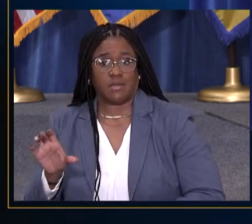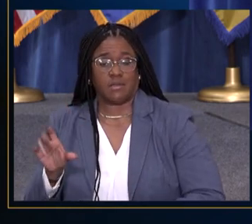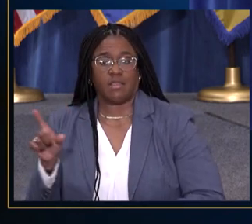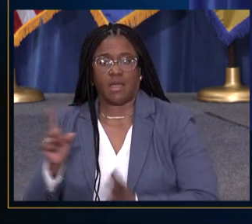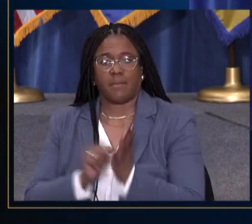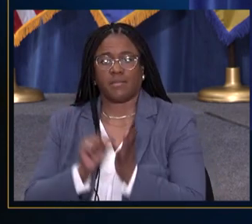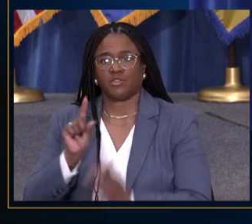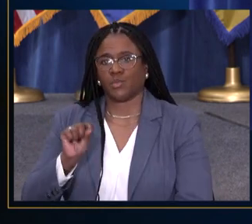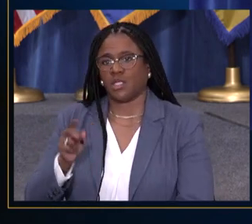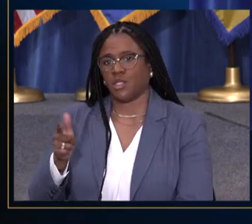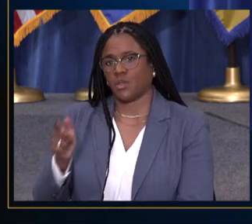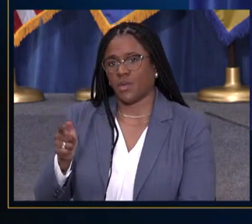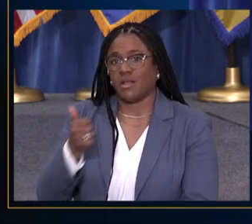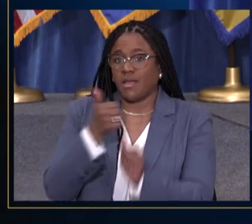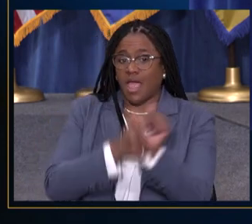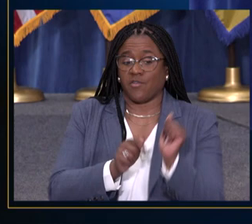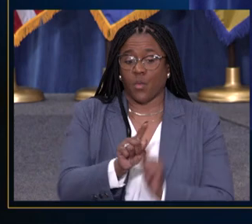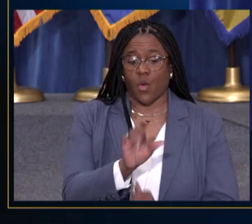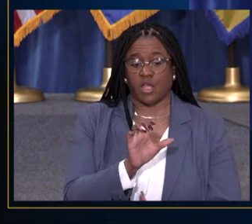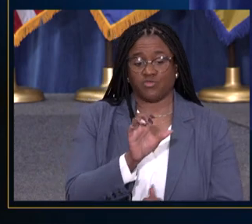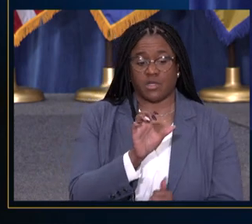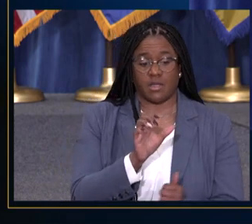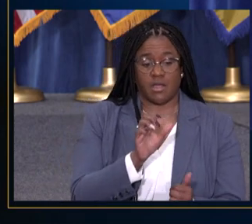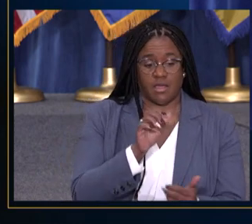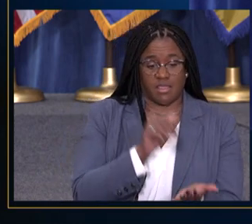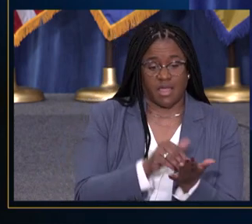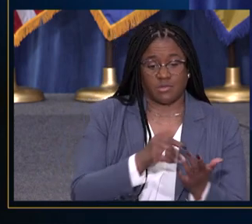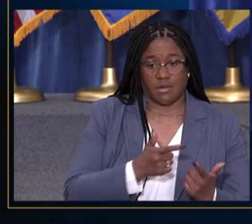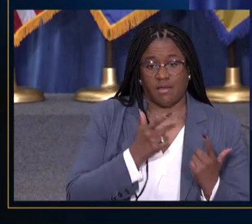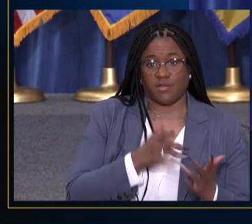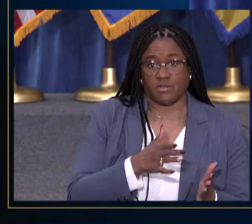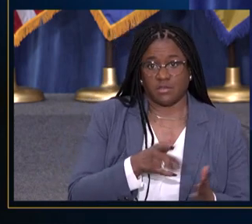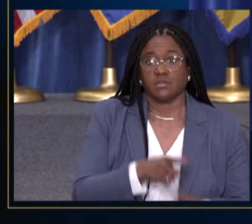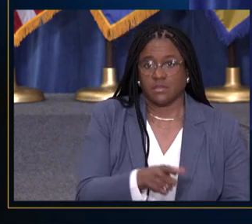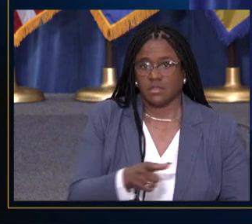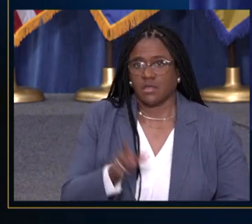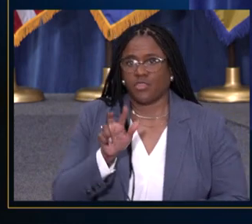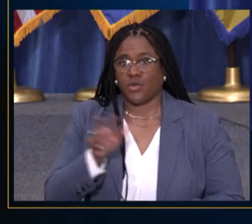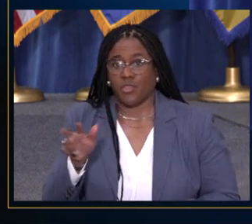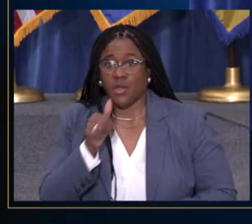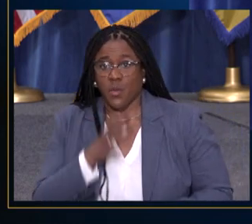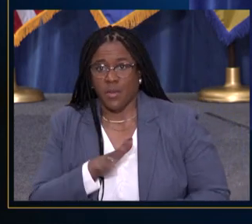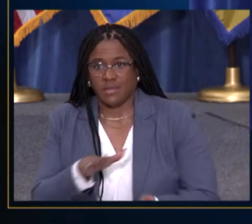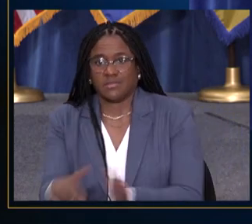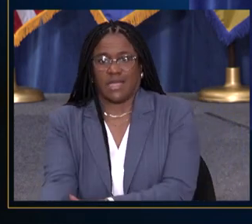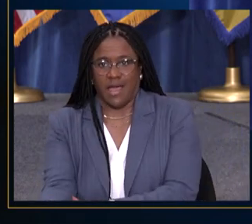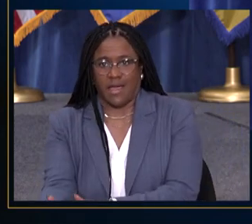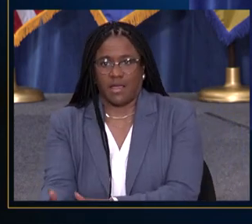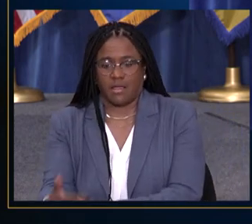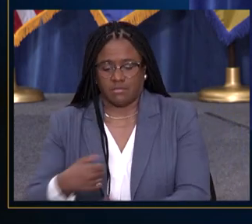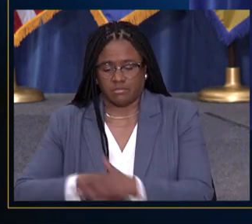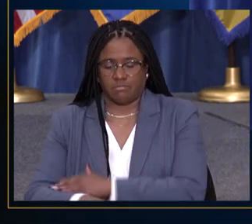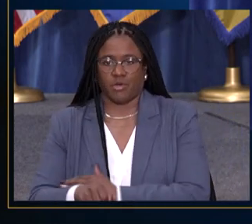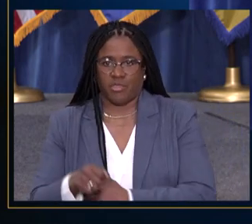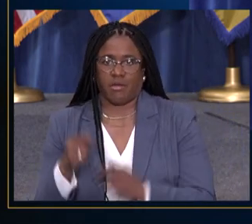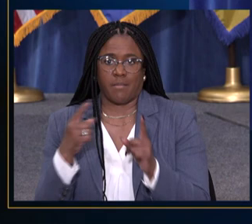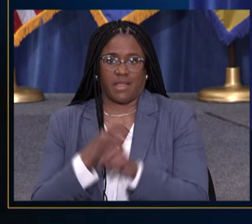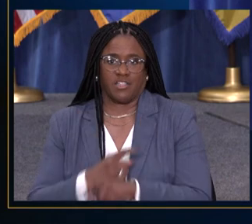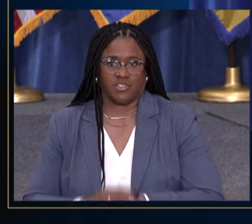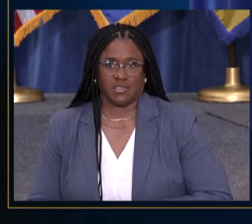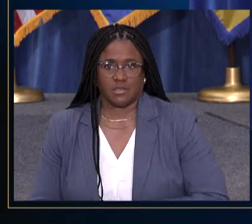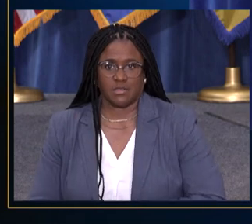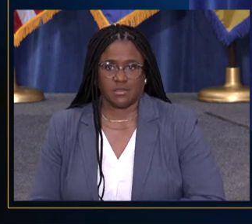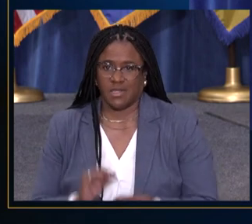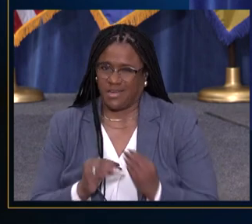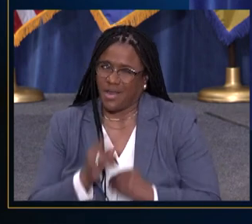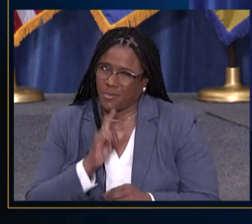of every 100,000 live births, 33 women die from childbirth complications. And we know that that number